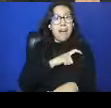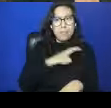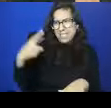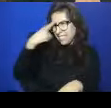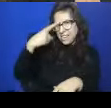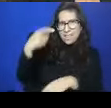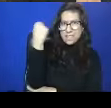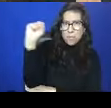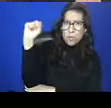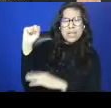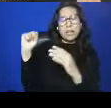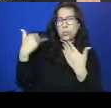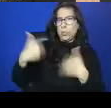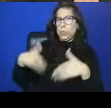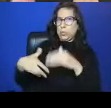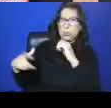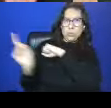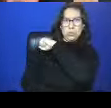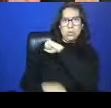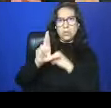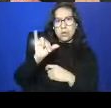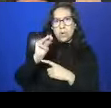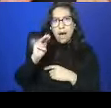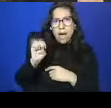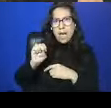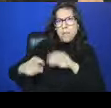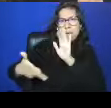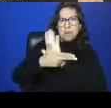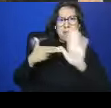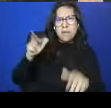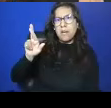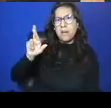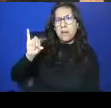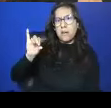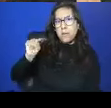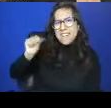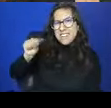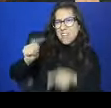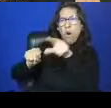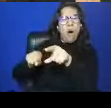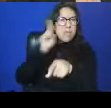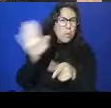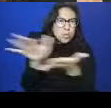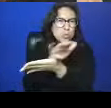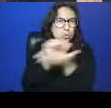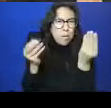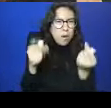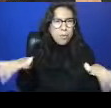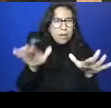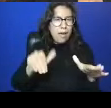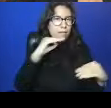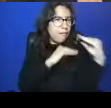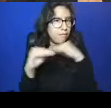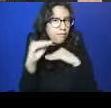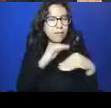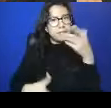And that's through using language that refers to protests as riots or linking protests to the destruction of property. The propaganda